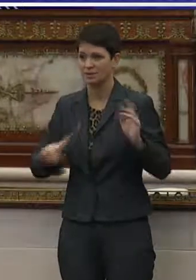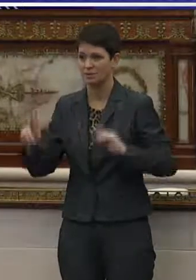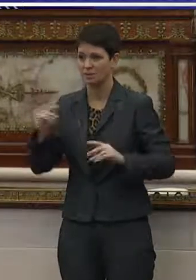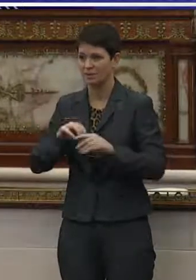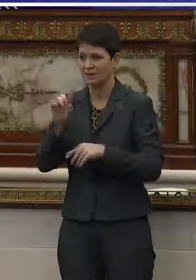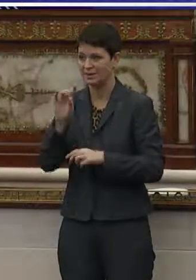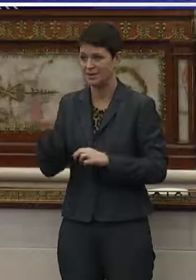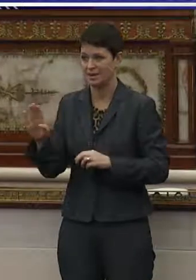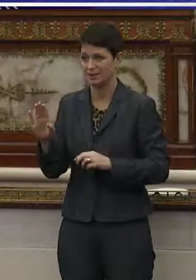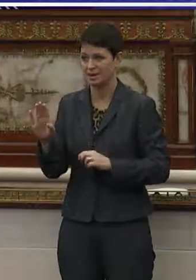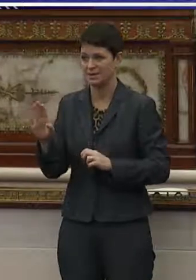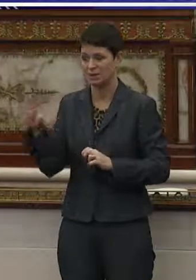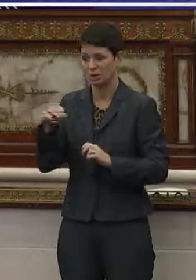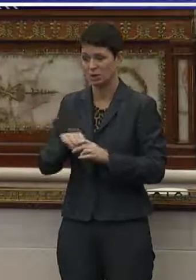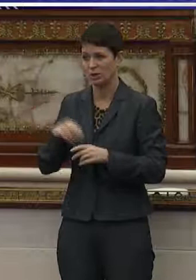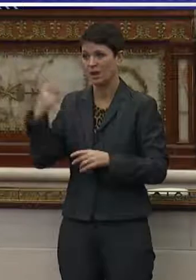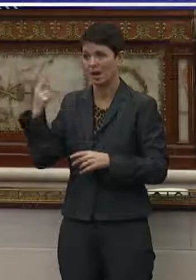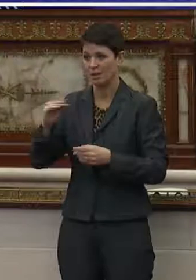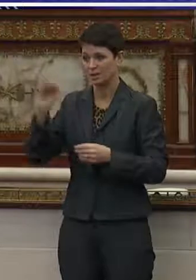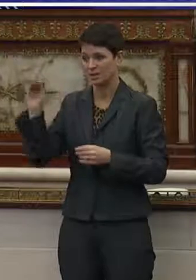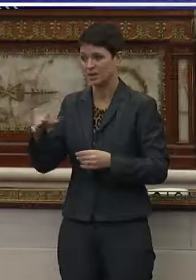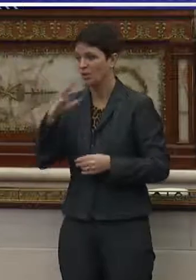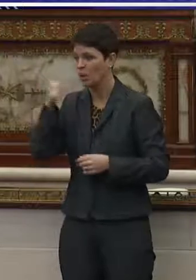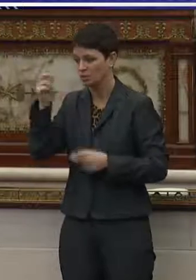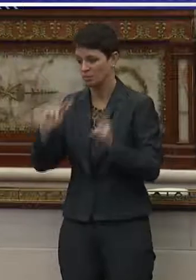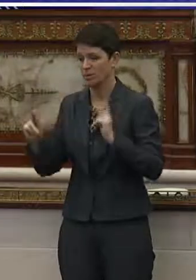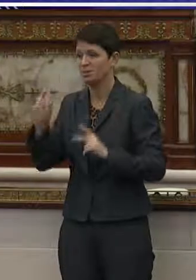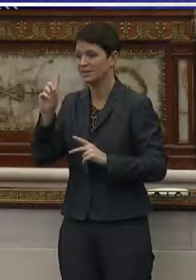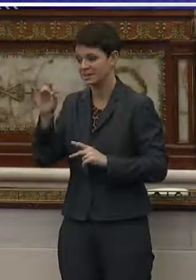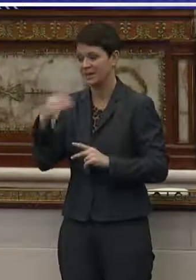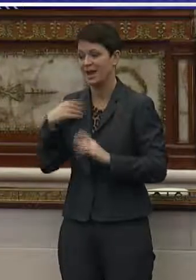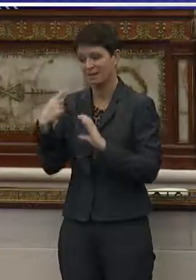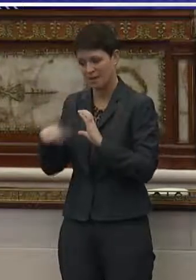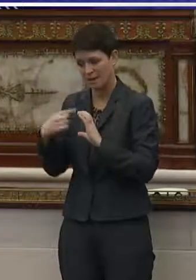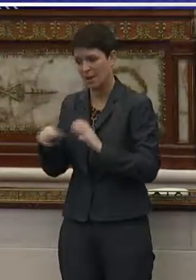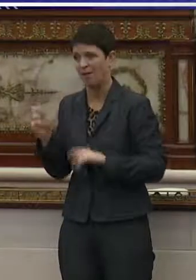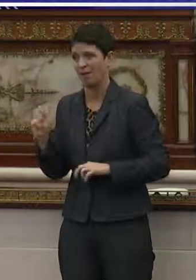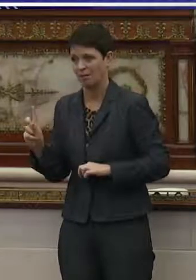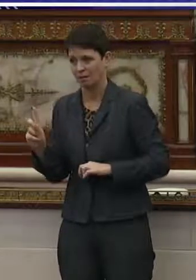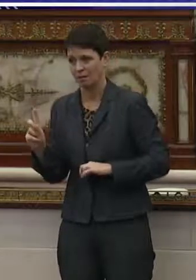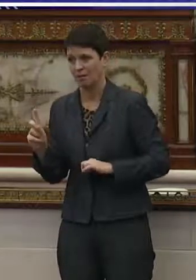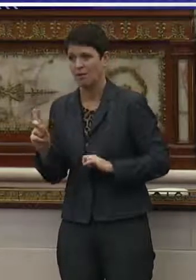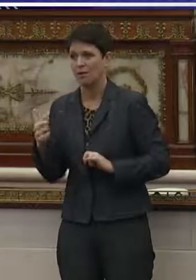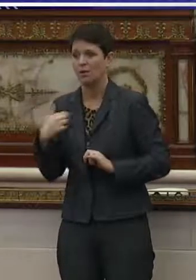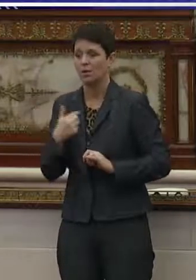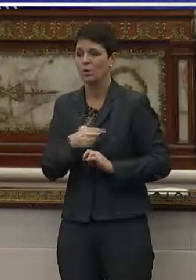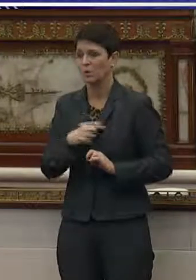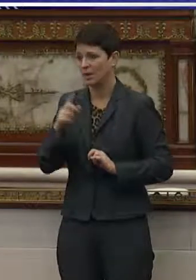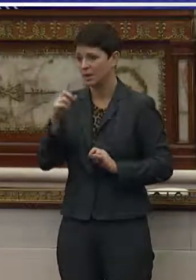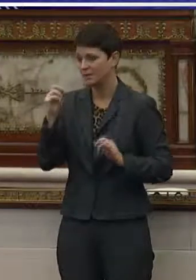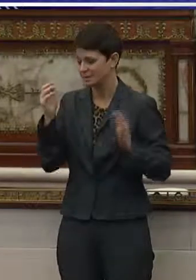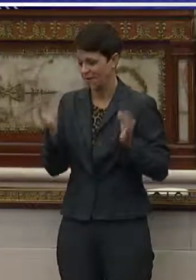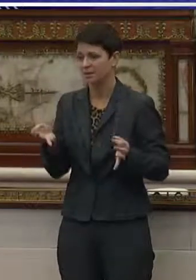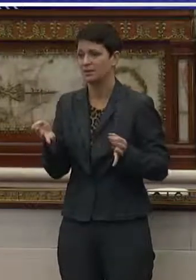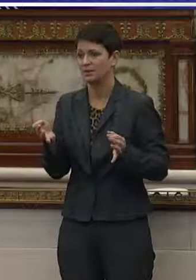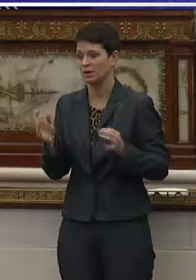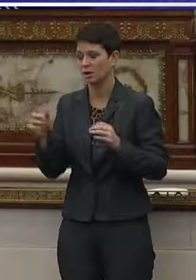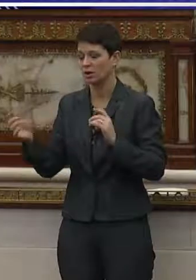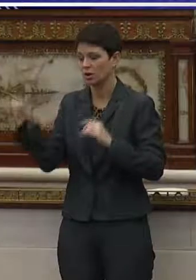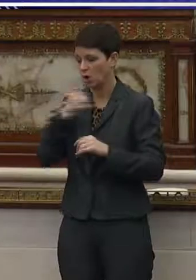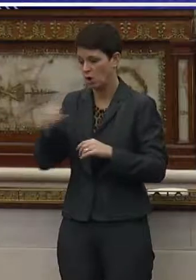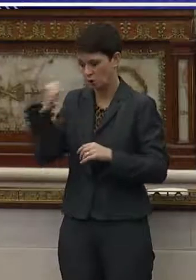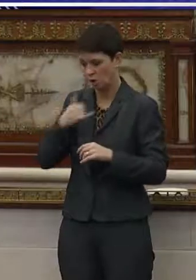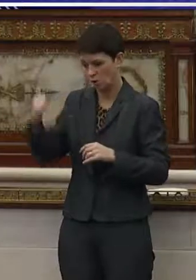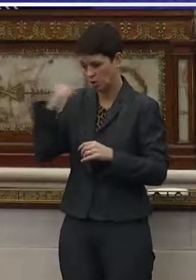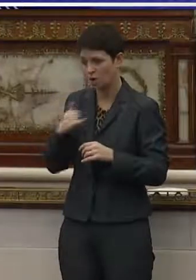in our database, including a very high percentage of the elderly people, did have an email address. And so we're definitely getting phone calls in. We'll